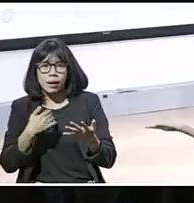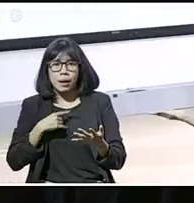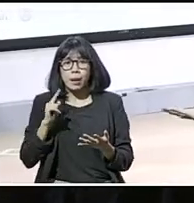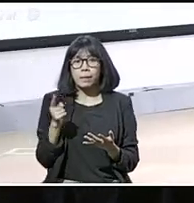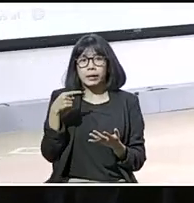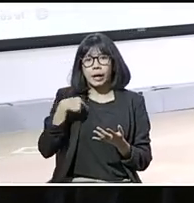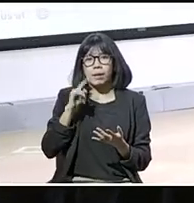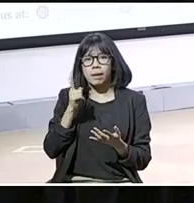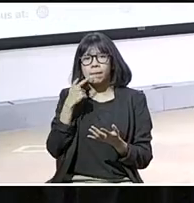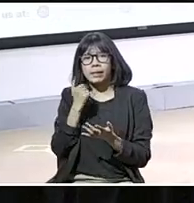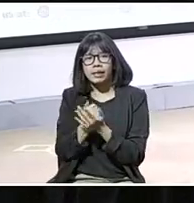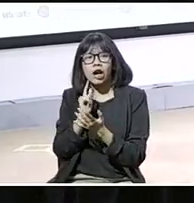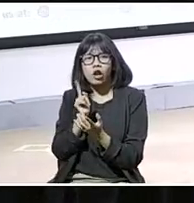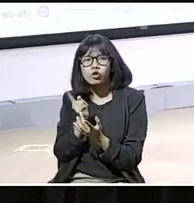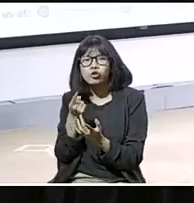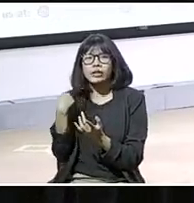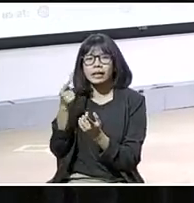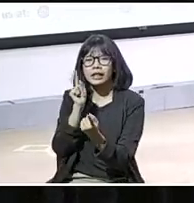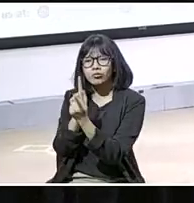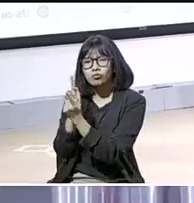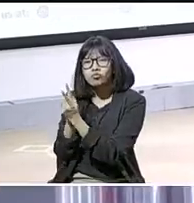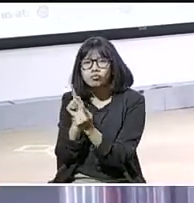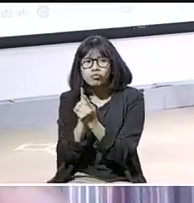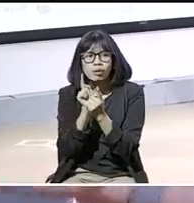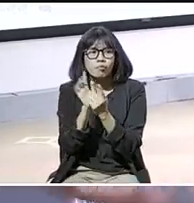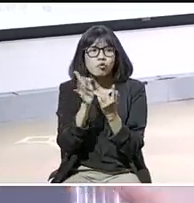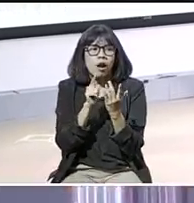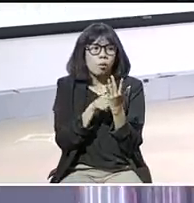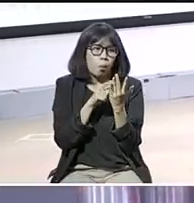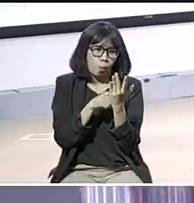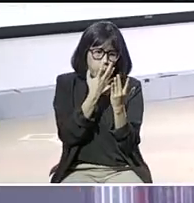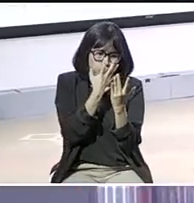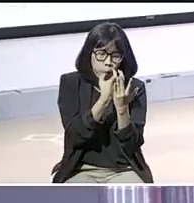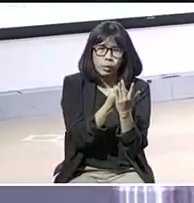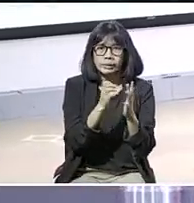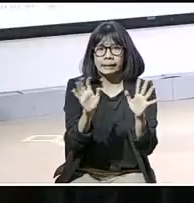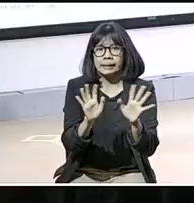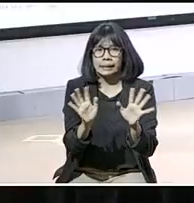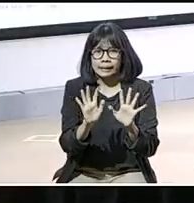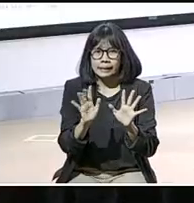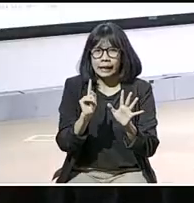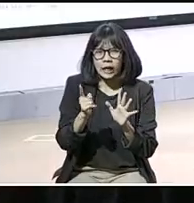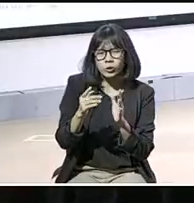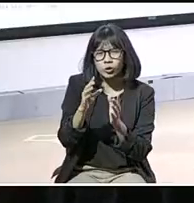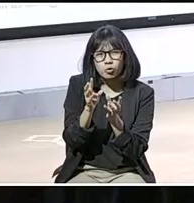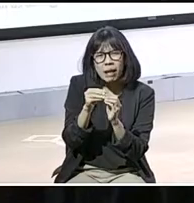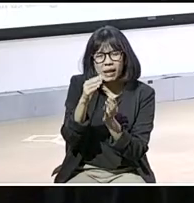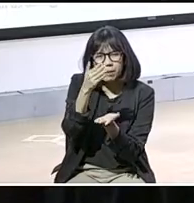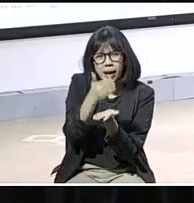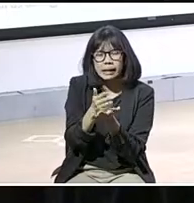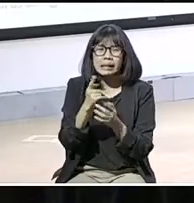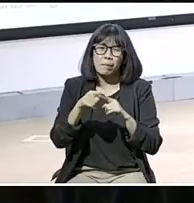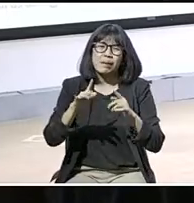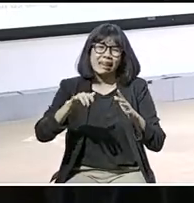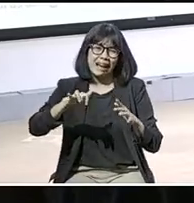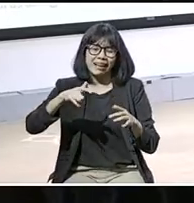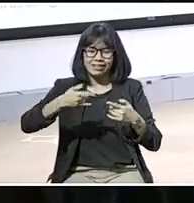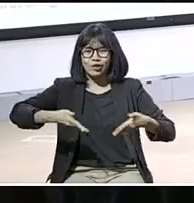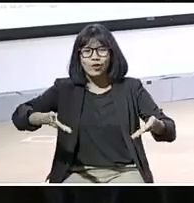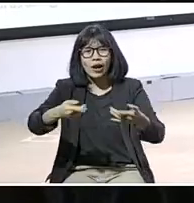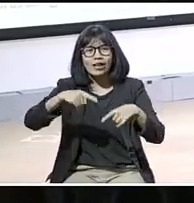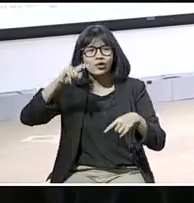do you mean by that? What do you mean? I'm just kidding. I'm sorry. You're busting me right now. I mean, it's difficult because, you